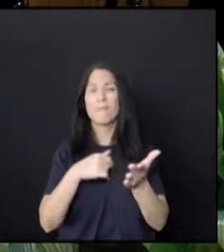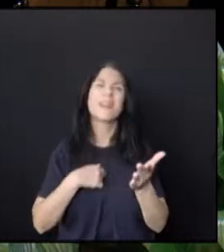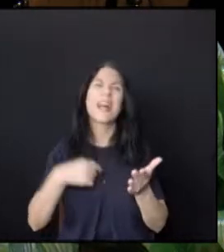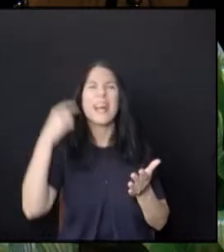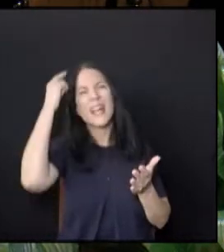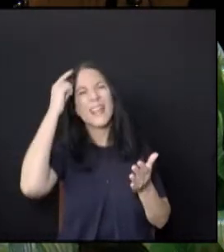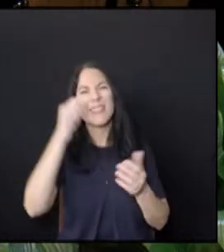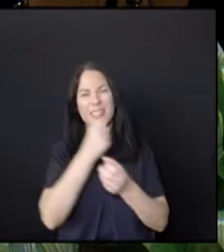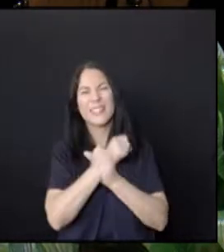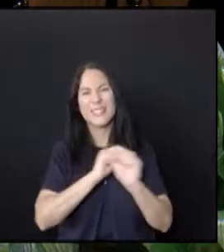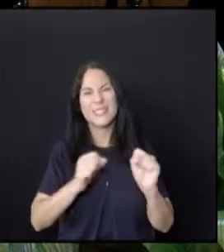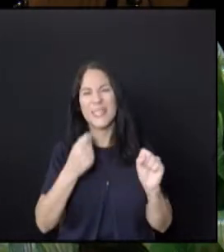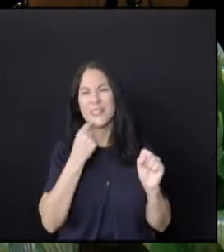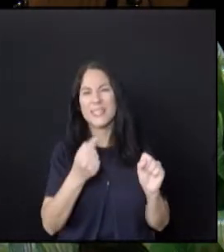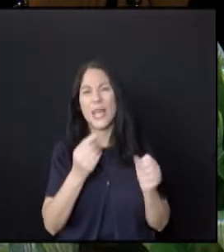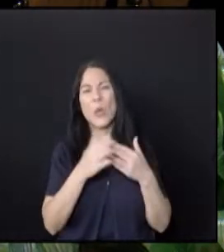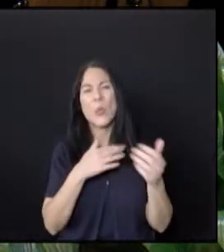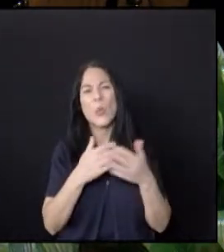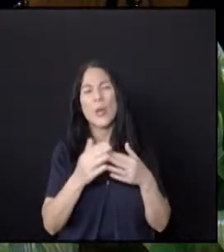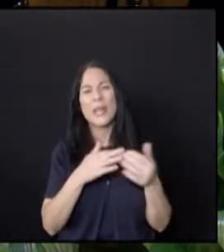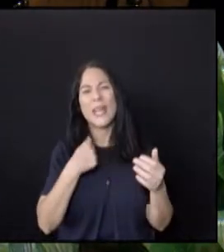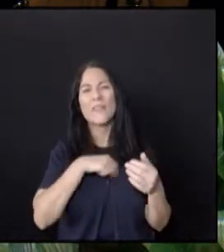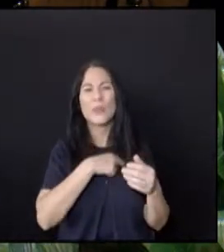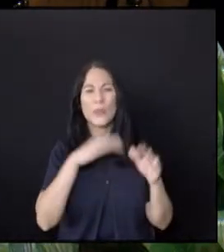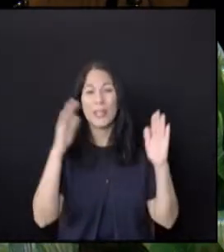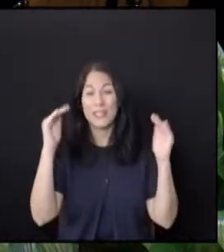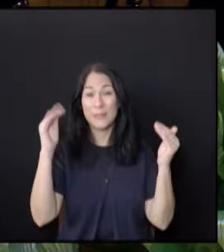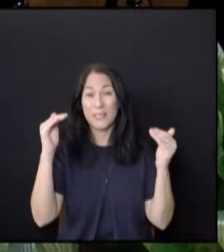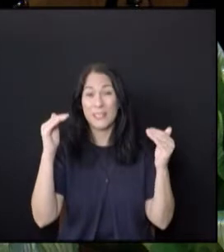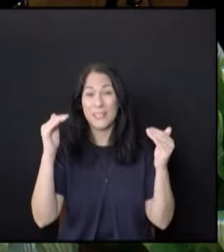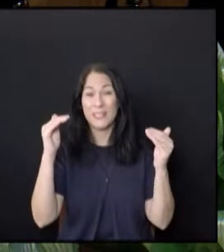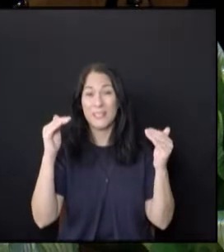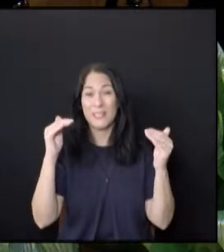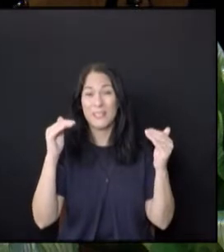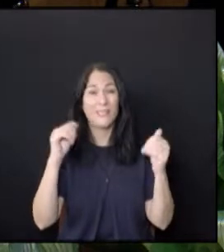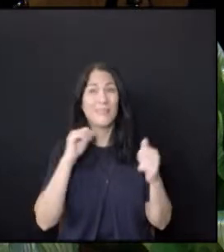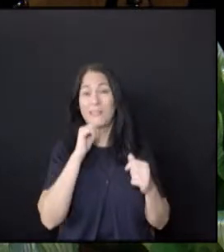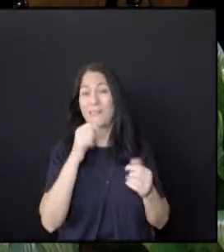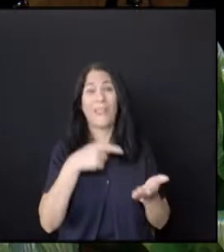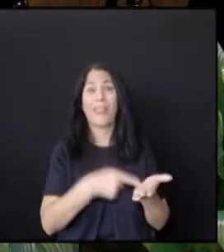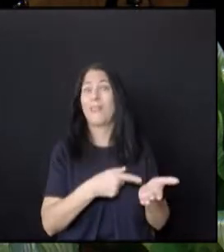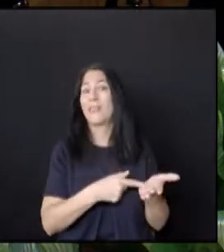say, whatever you and I may have expected, it certainly wasn't this.